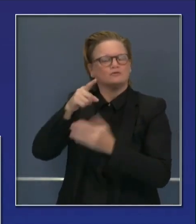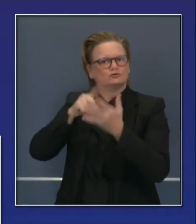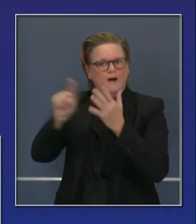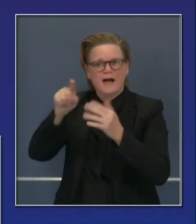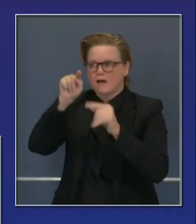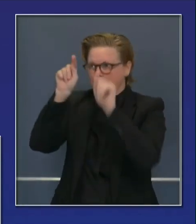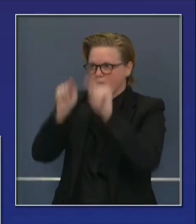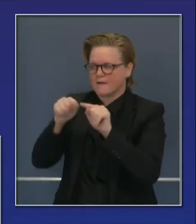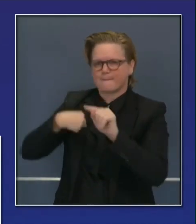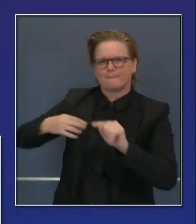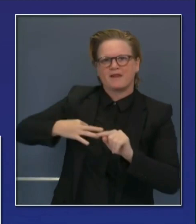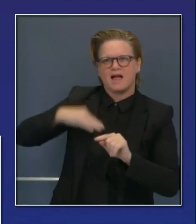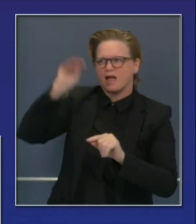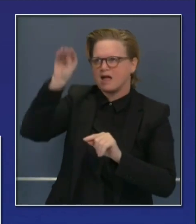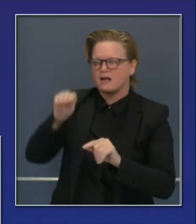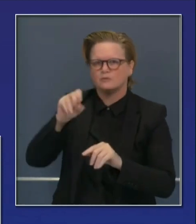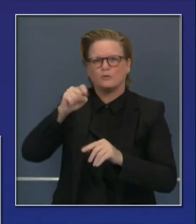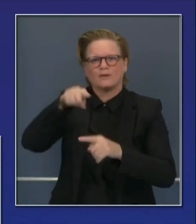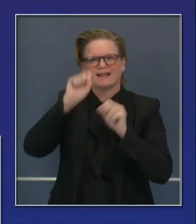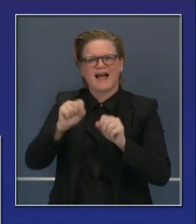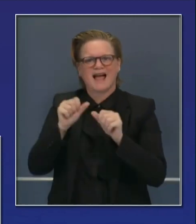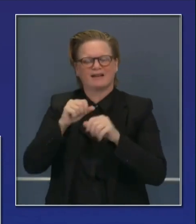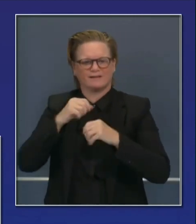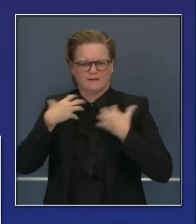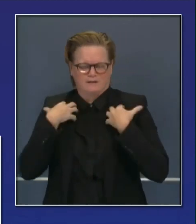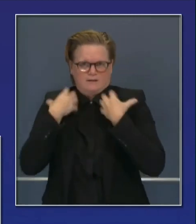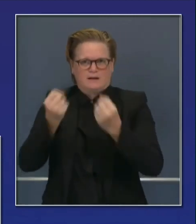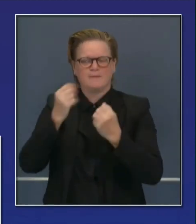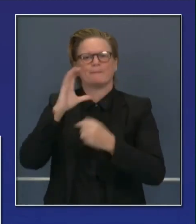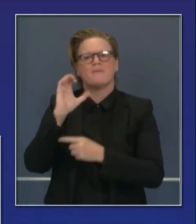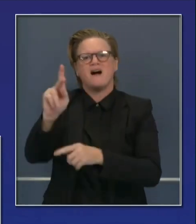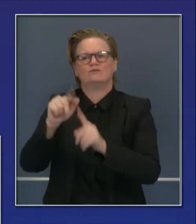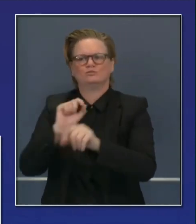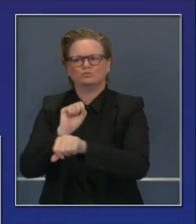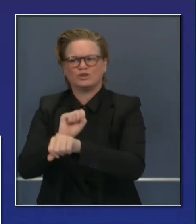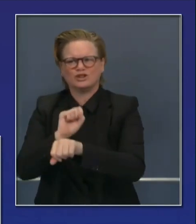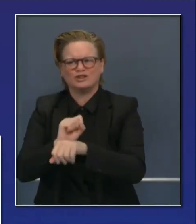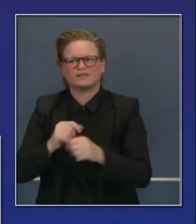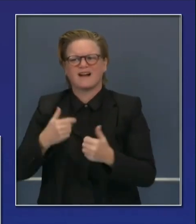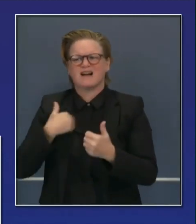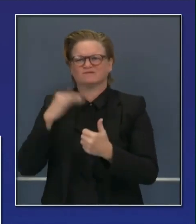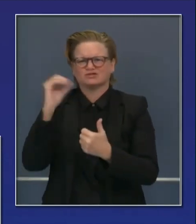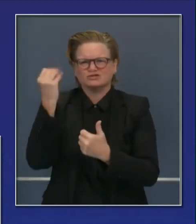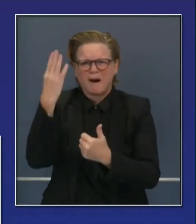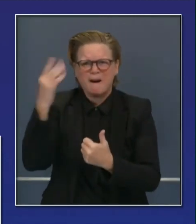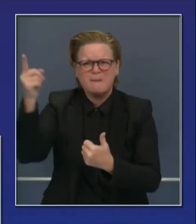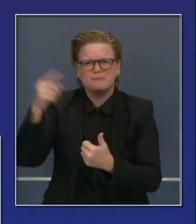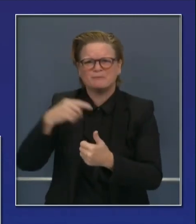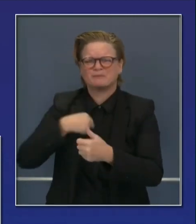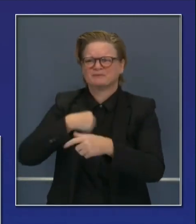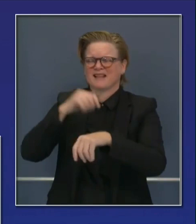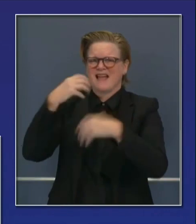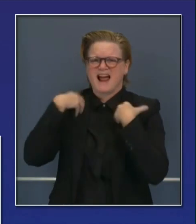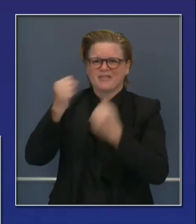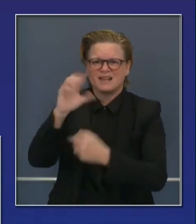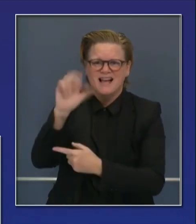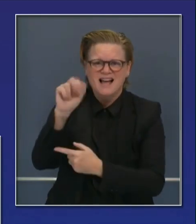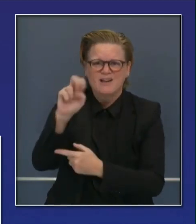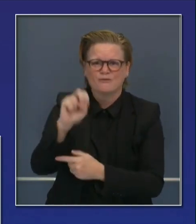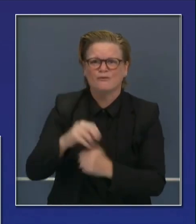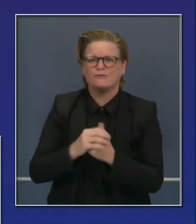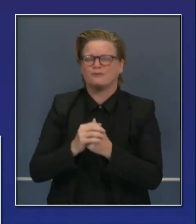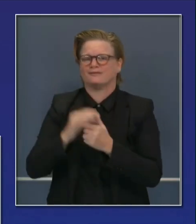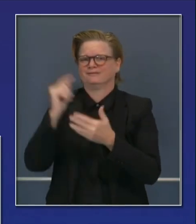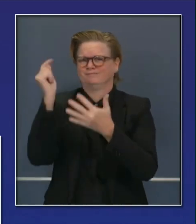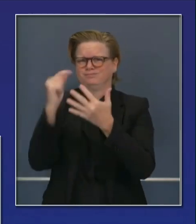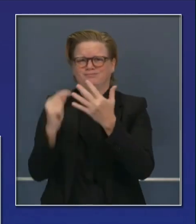about them. And so these expanded supports for workers have been advanced. They are the law, and we encourage people to take